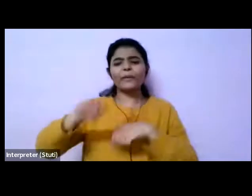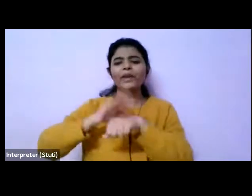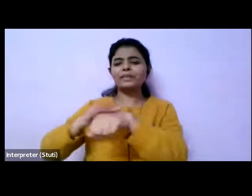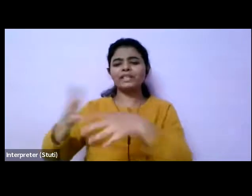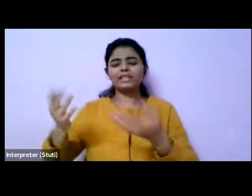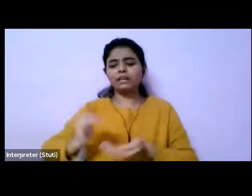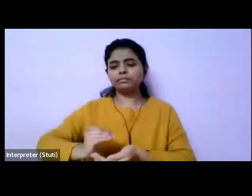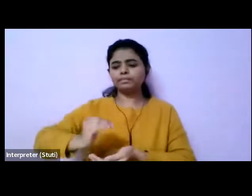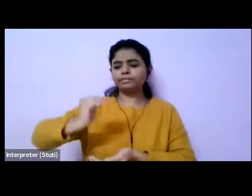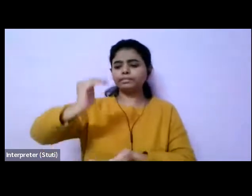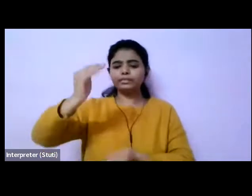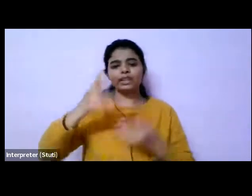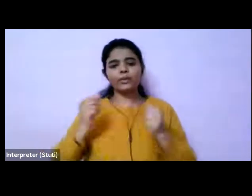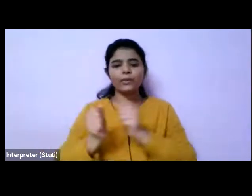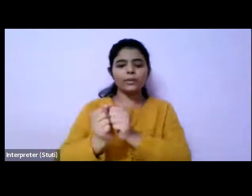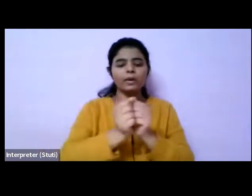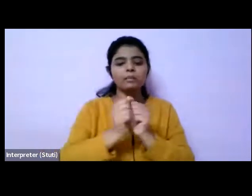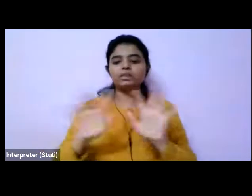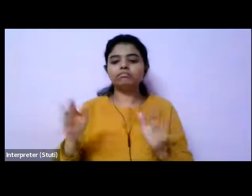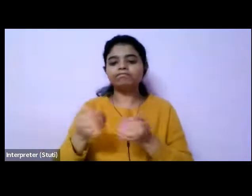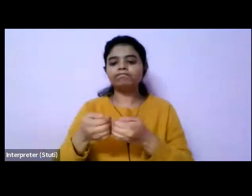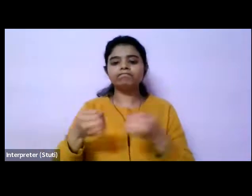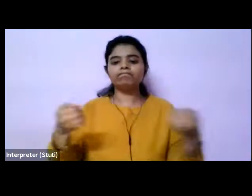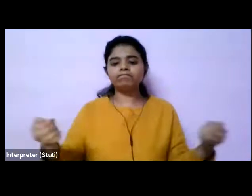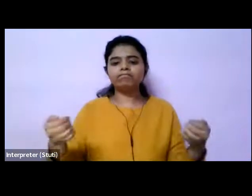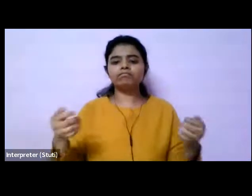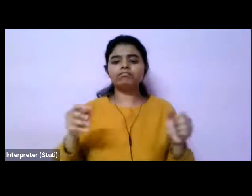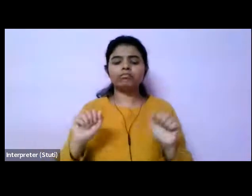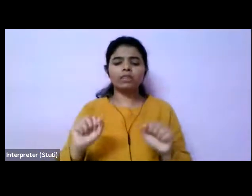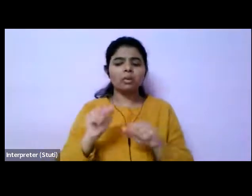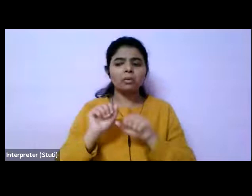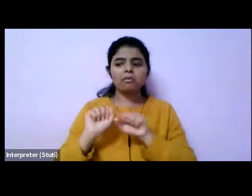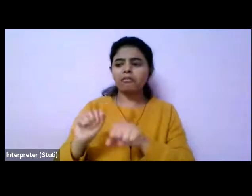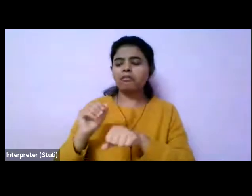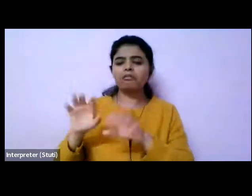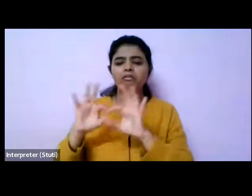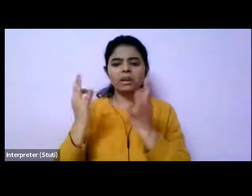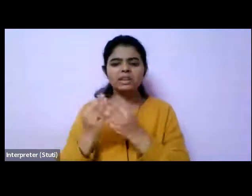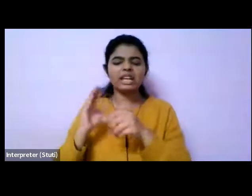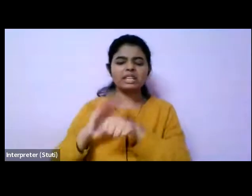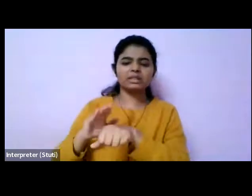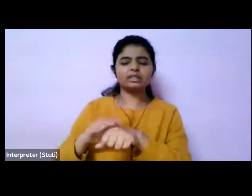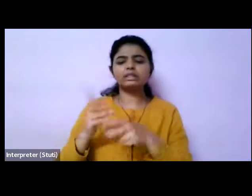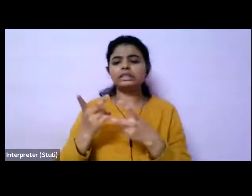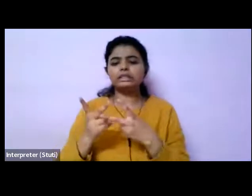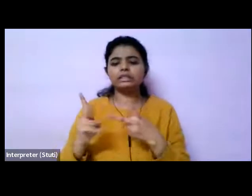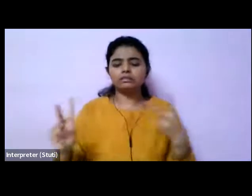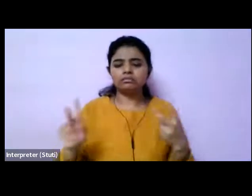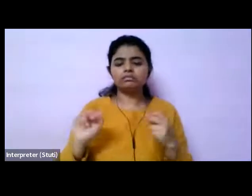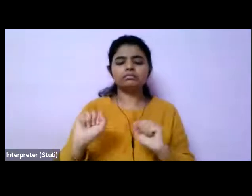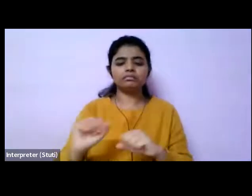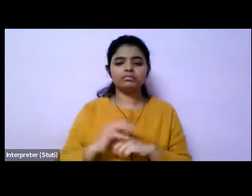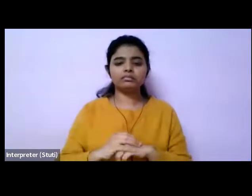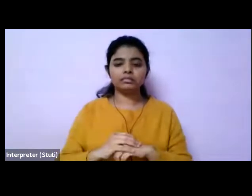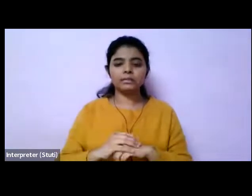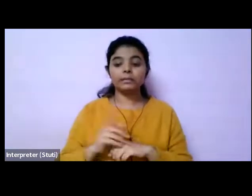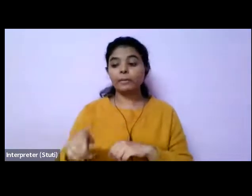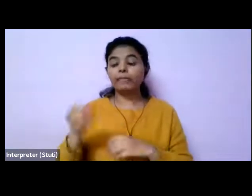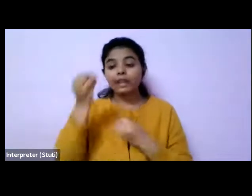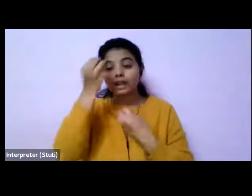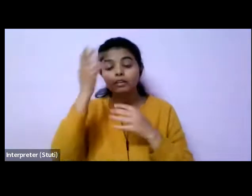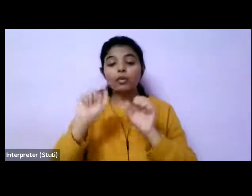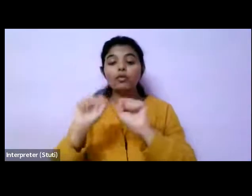the failures of a dysfunctional family. Dattani's Tara is a campaign for an empathic awareness of the lives